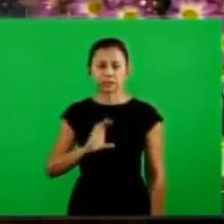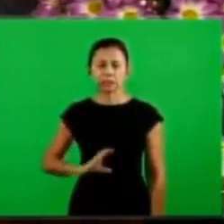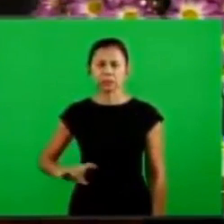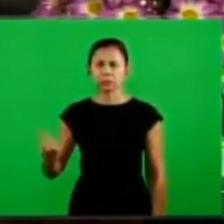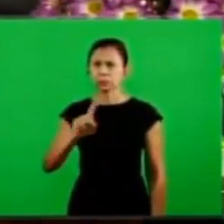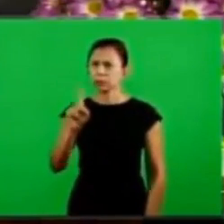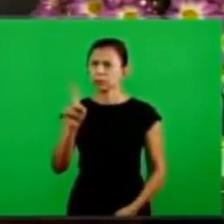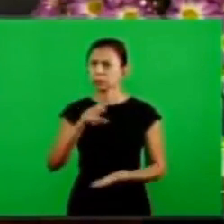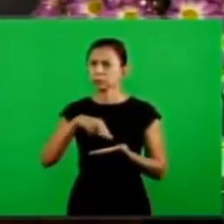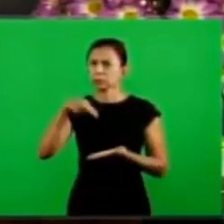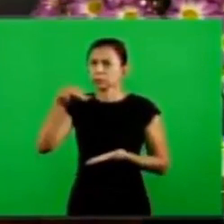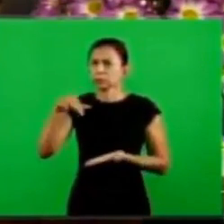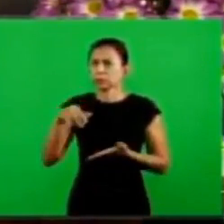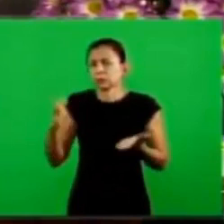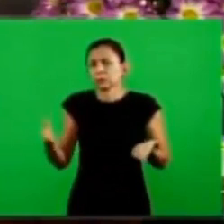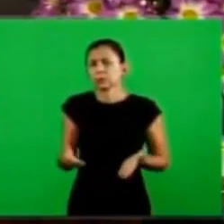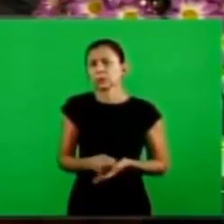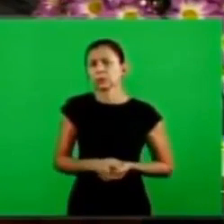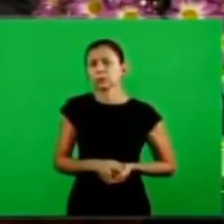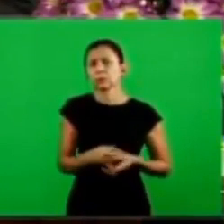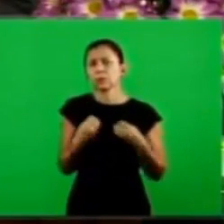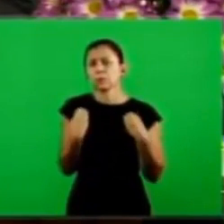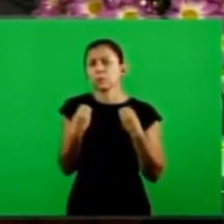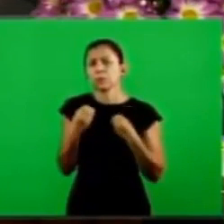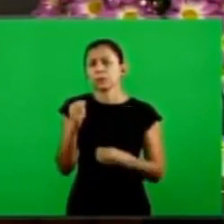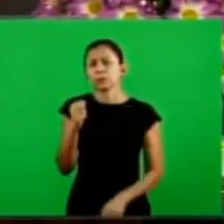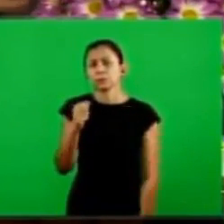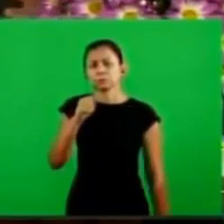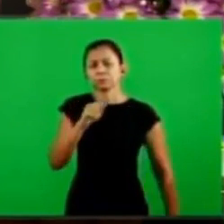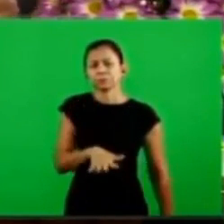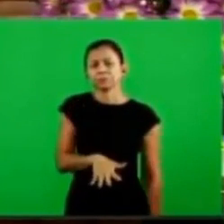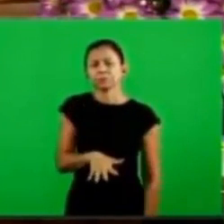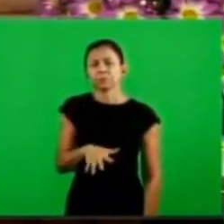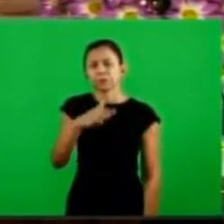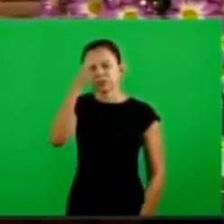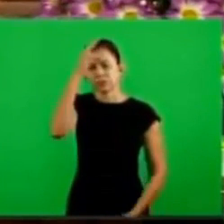If Christ didn't resurrect, vain will be the faith.